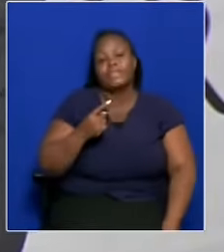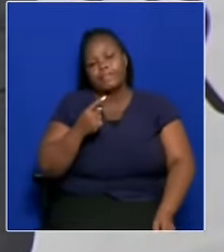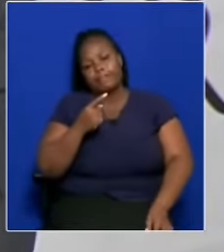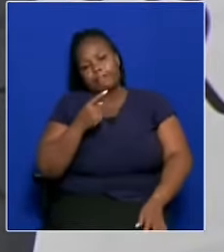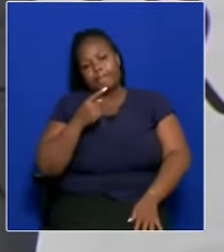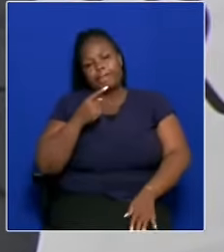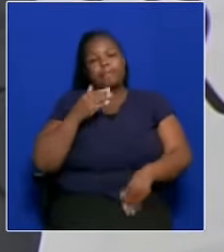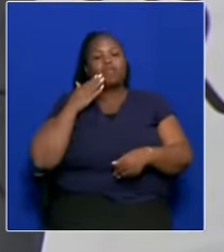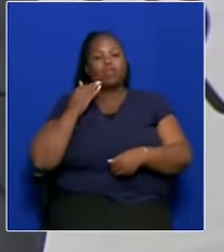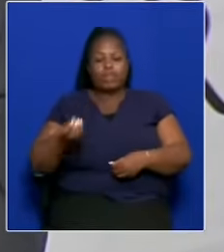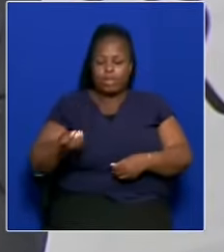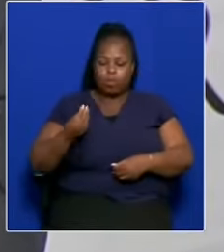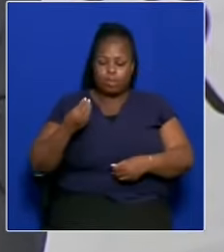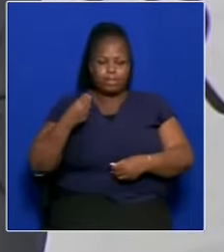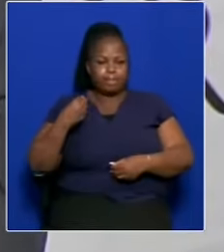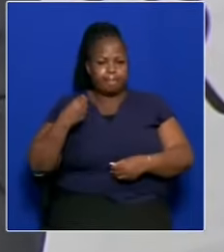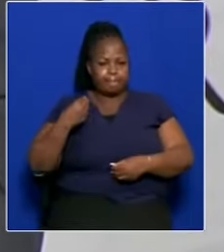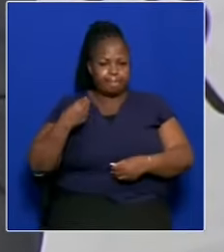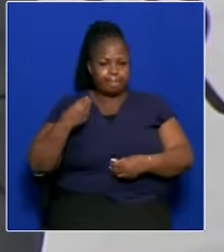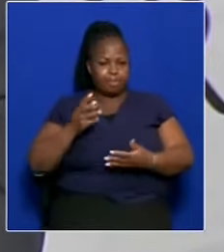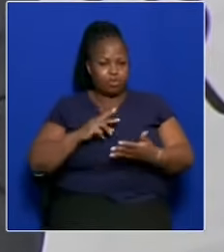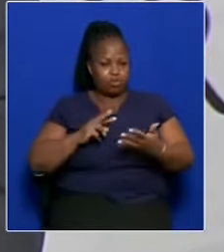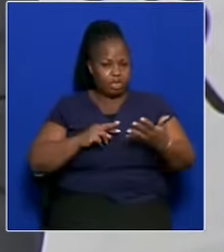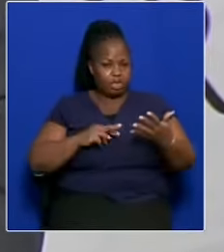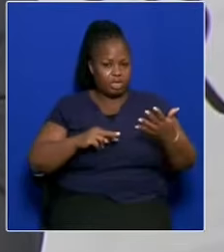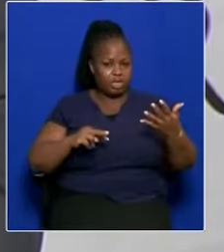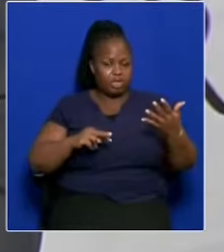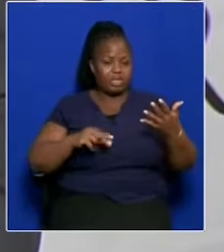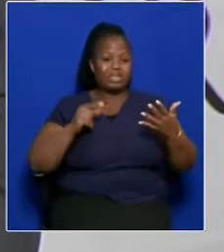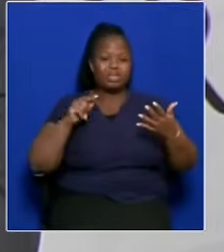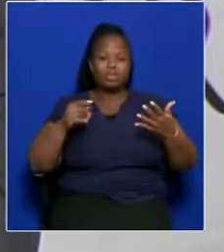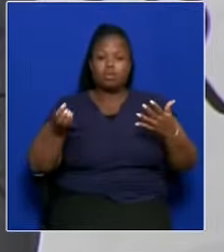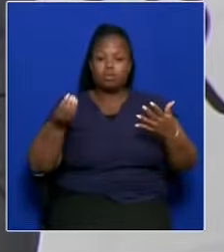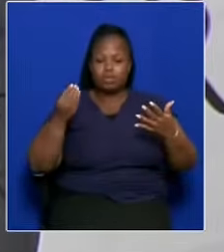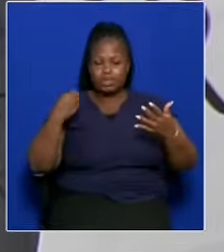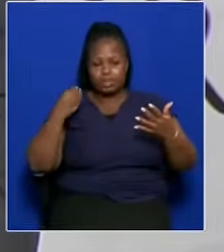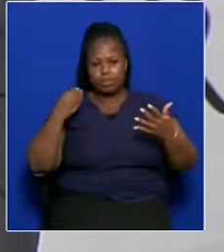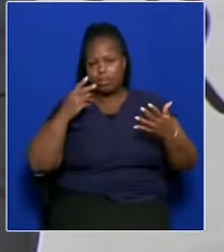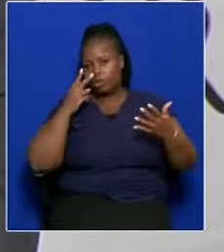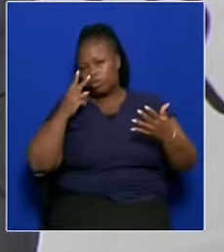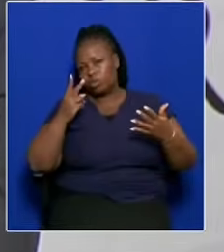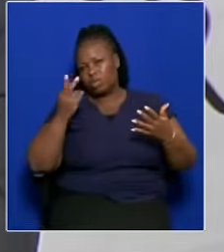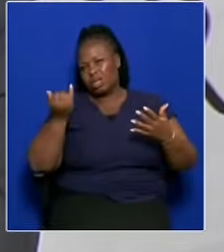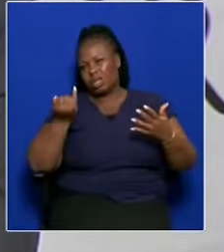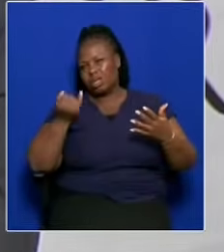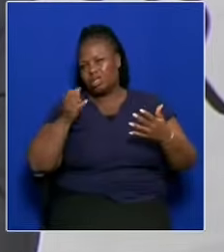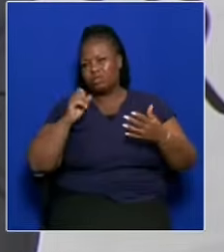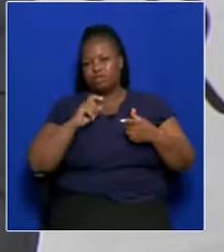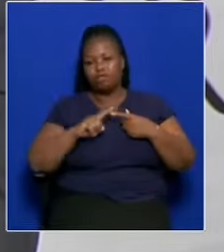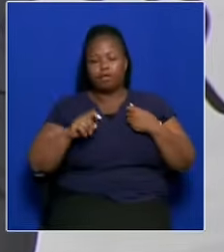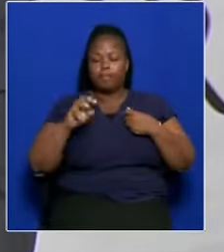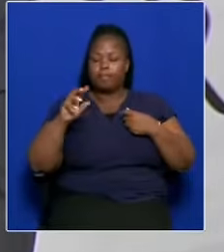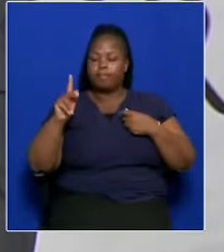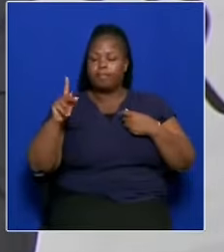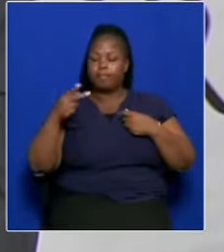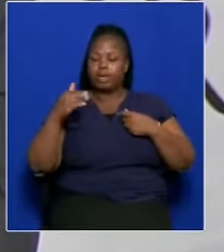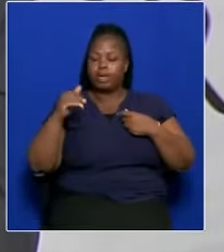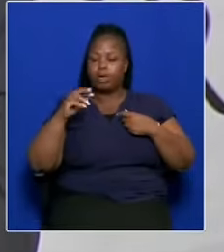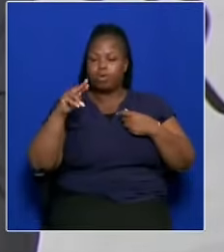read, that WhatsApp, it seems to be from Mr. Kahula,